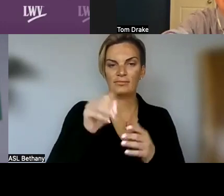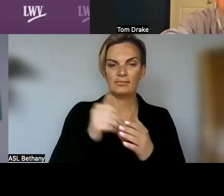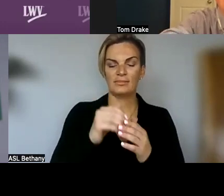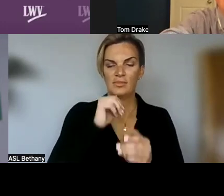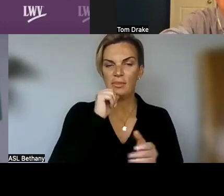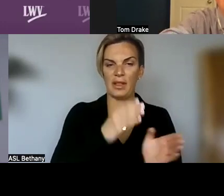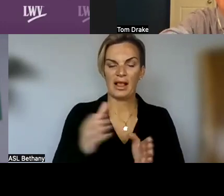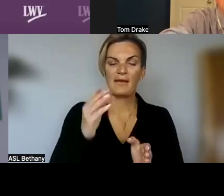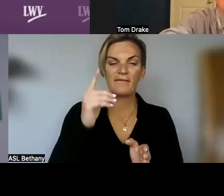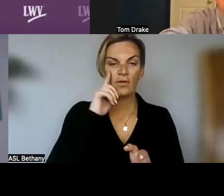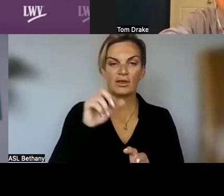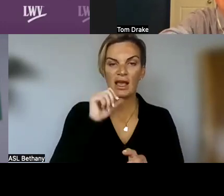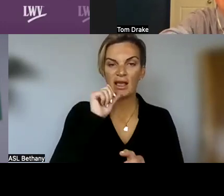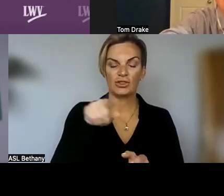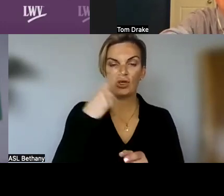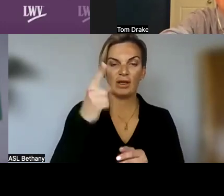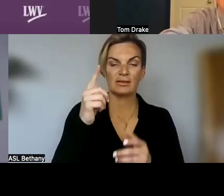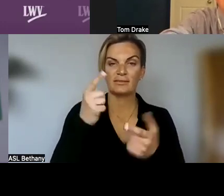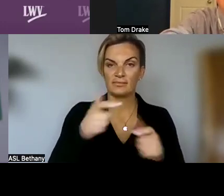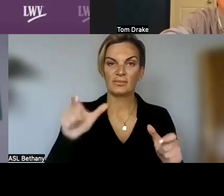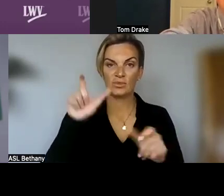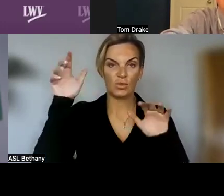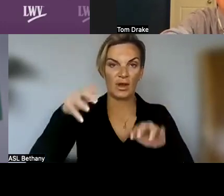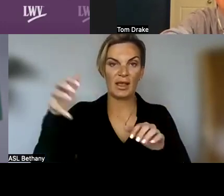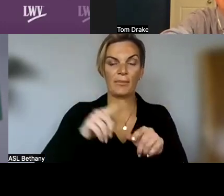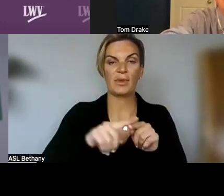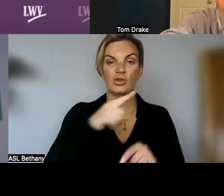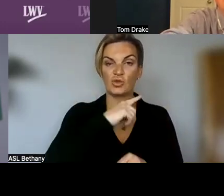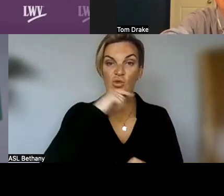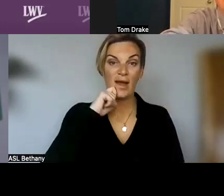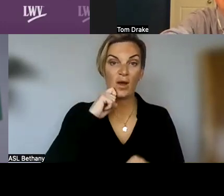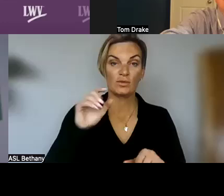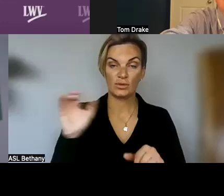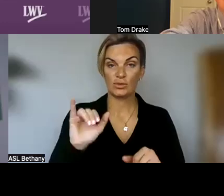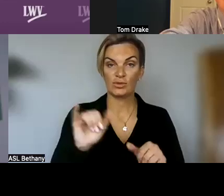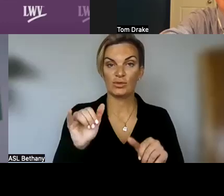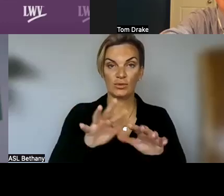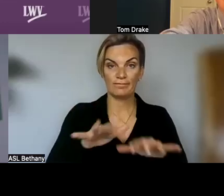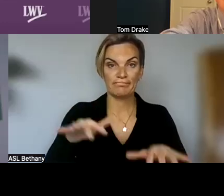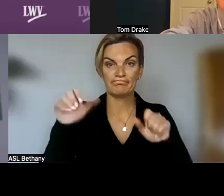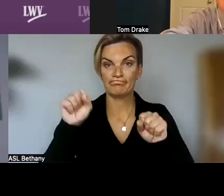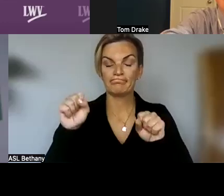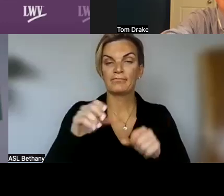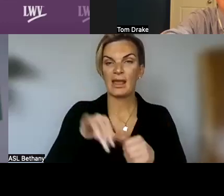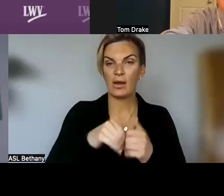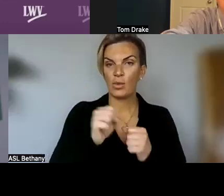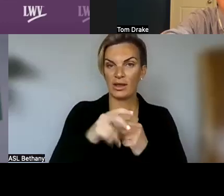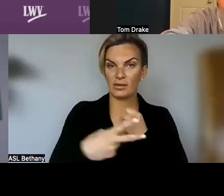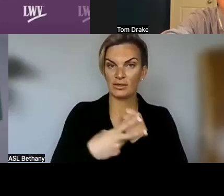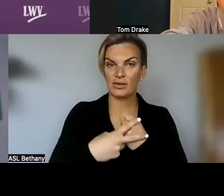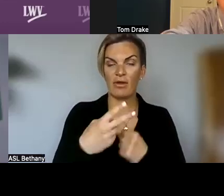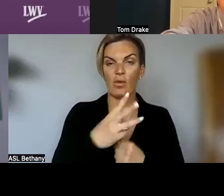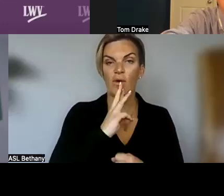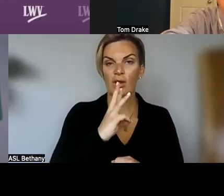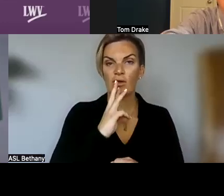just torrential rain, but also intermittent droughts. And we need to start thinking about ways to conserve our water and treat these storms